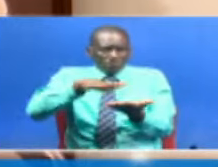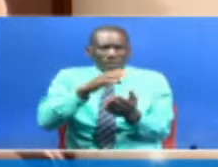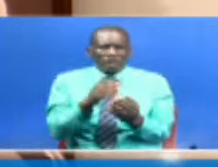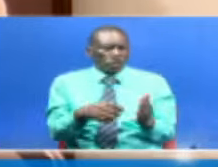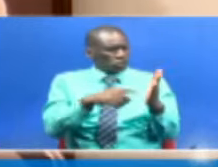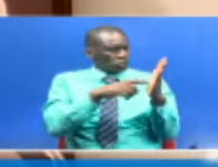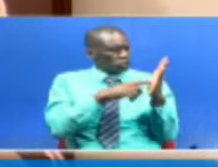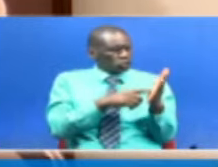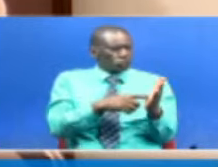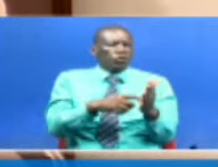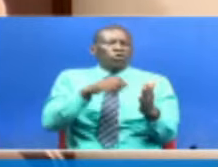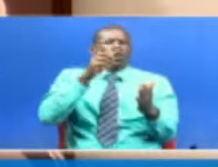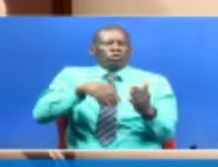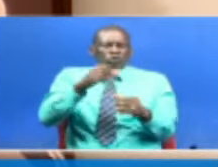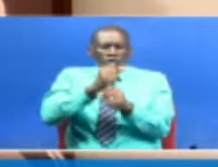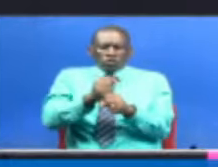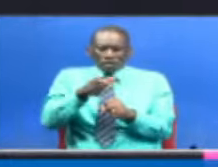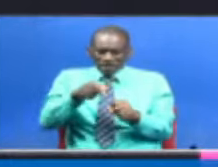showcase what we are doing in our country.